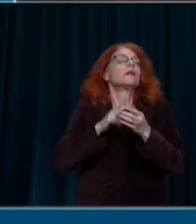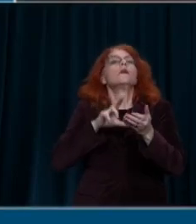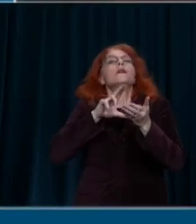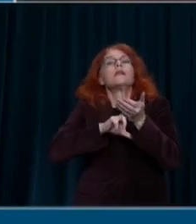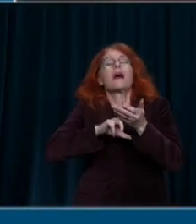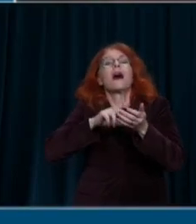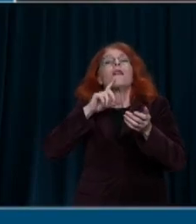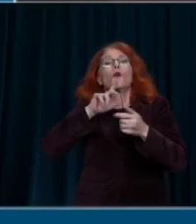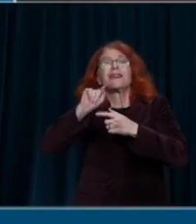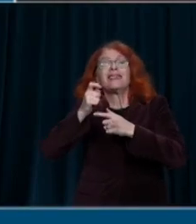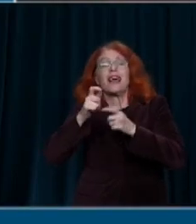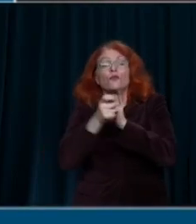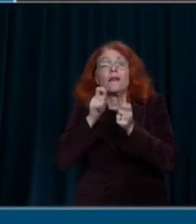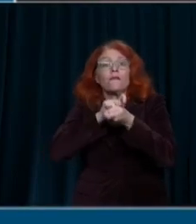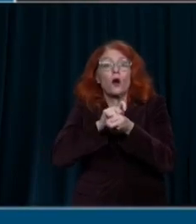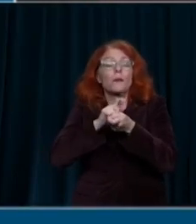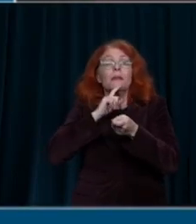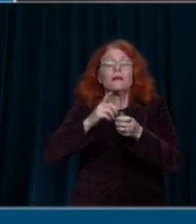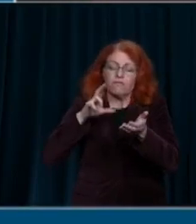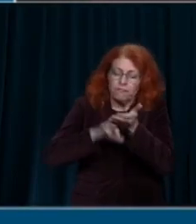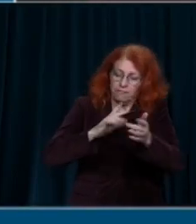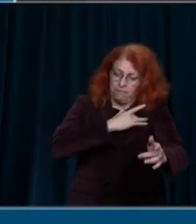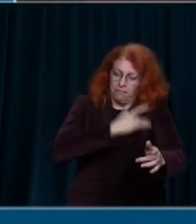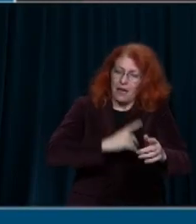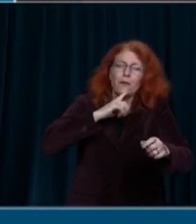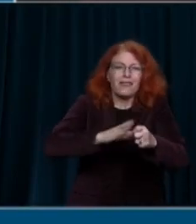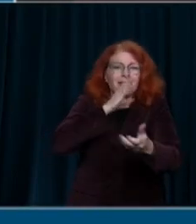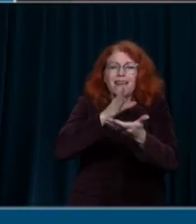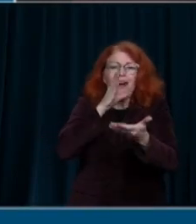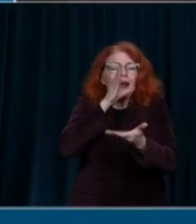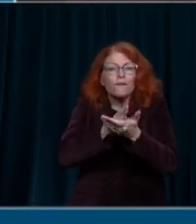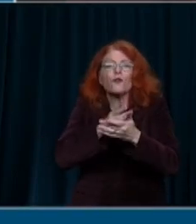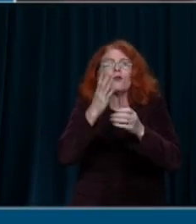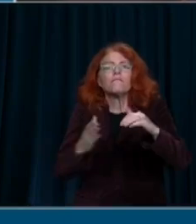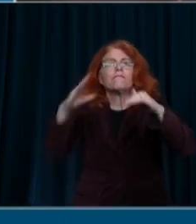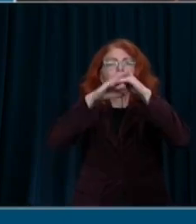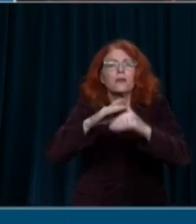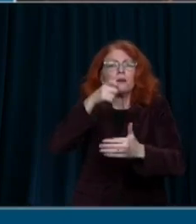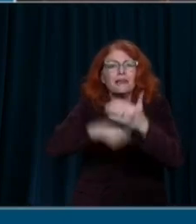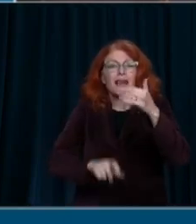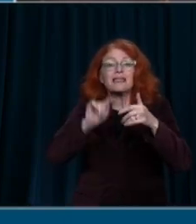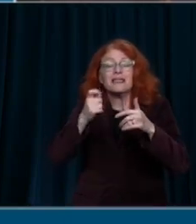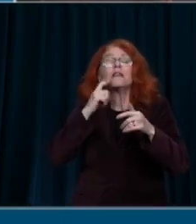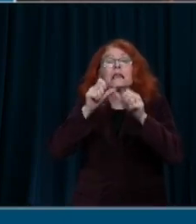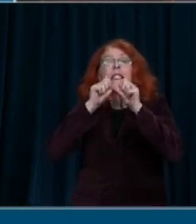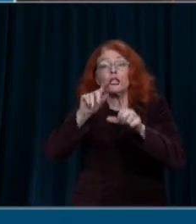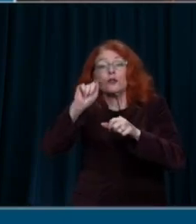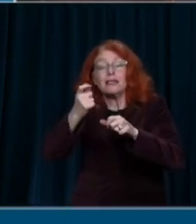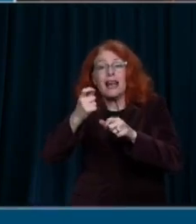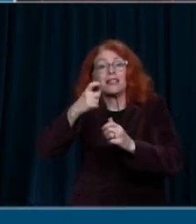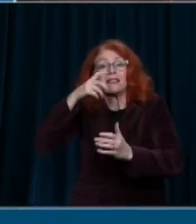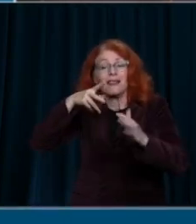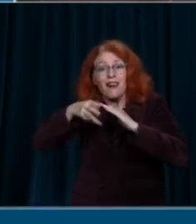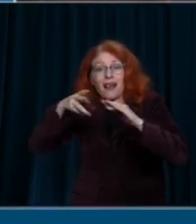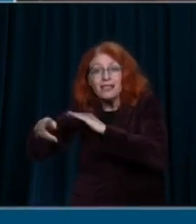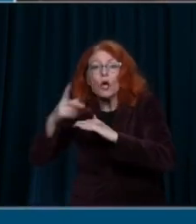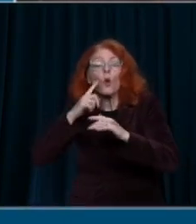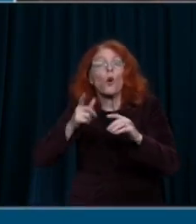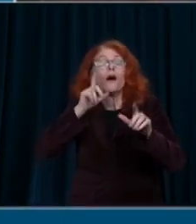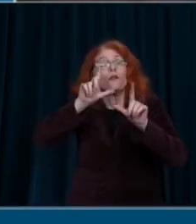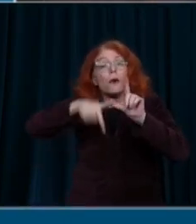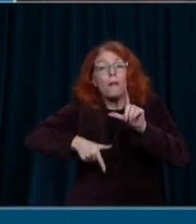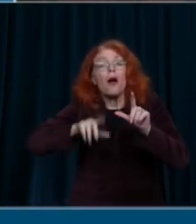Reform pledge that I would never raise taxes. We need to continue the Trump tax cuts that are due to expire in